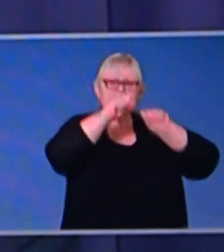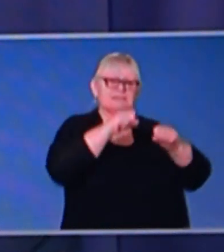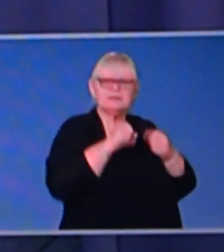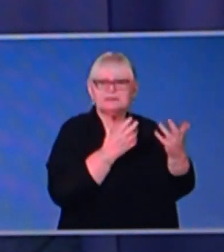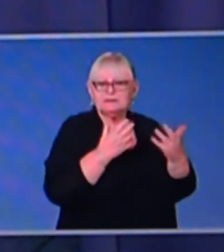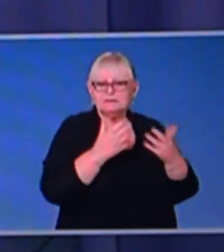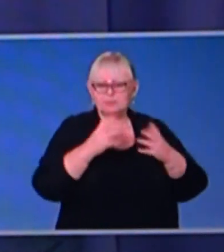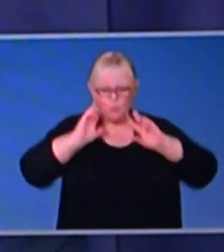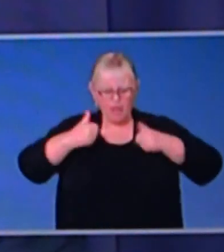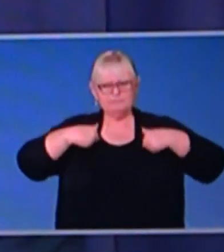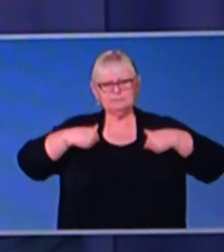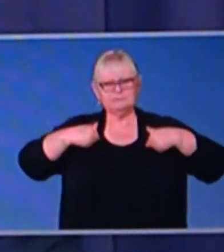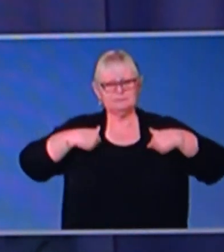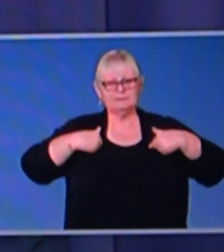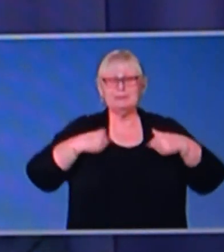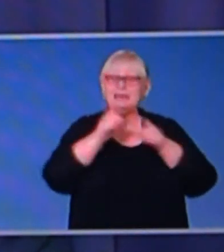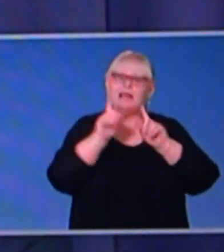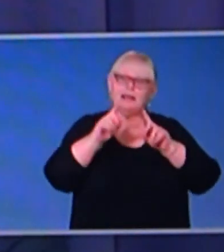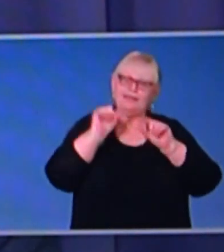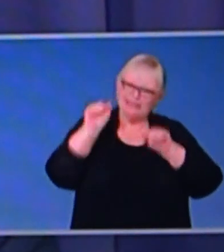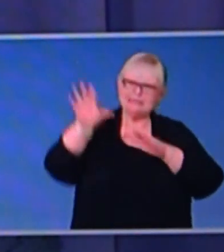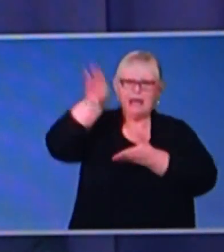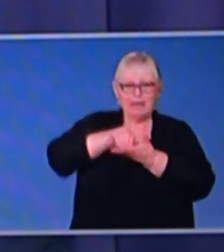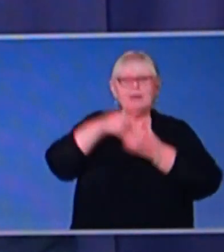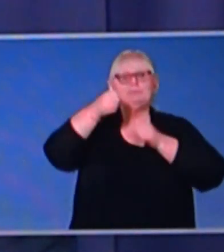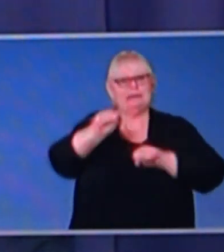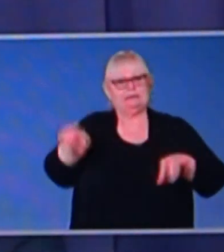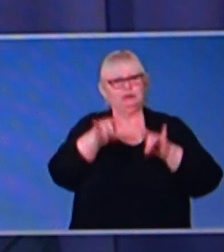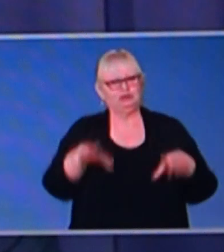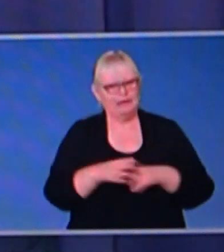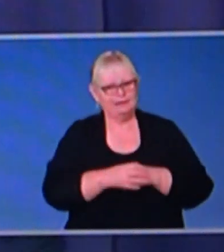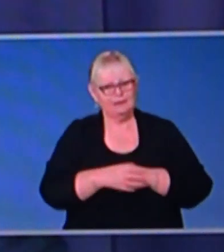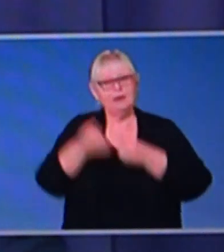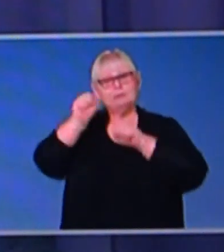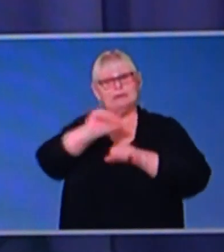gives us protection as a nation. It protects you, it protects your family, it